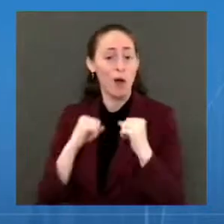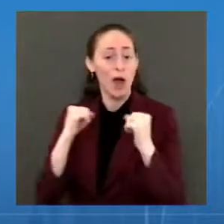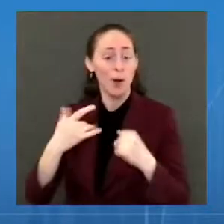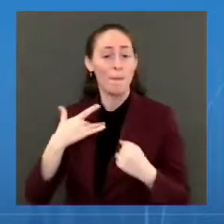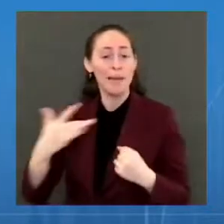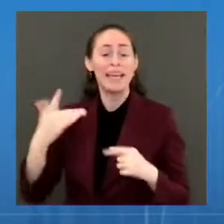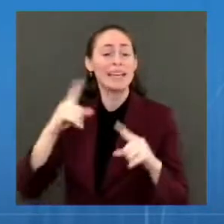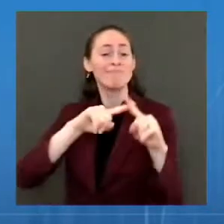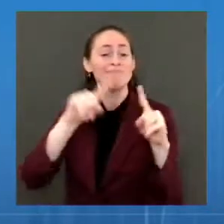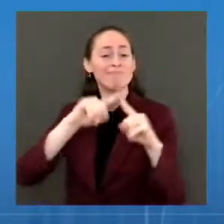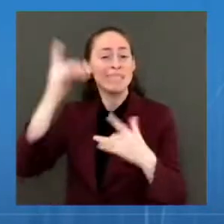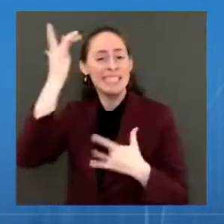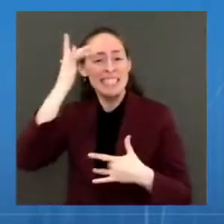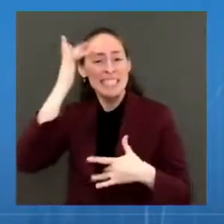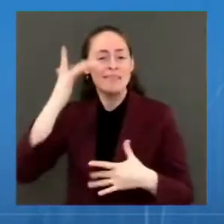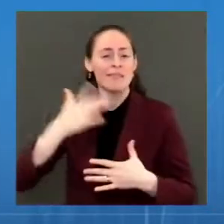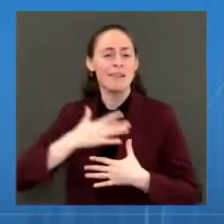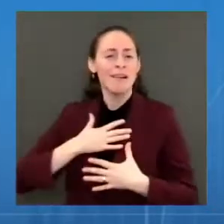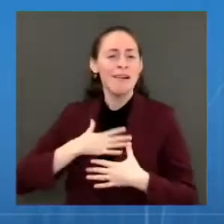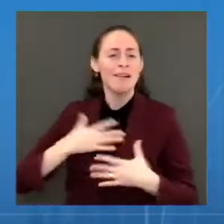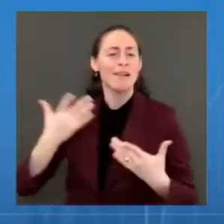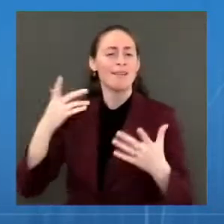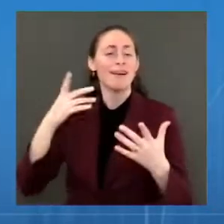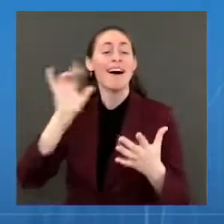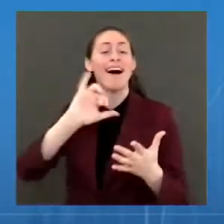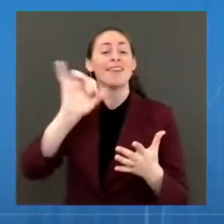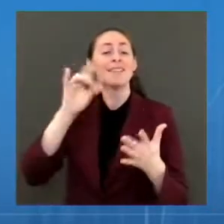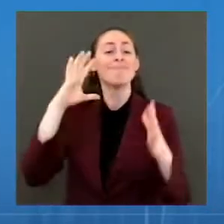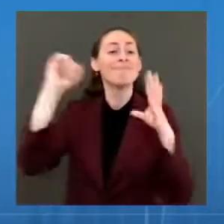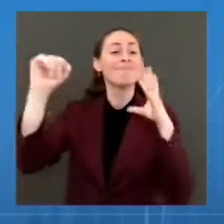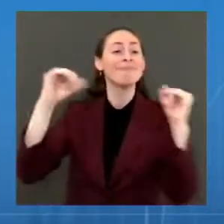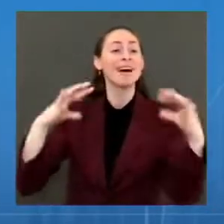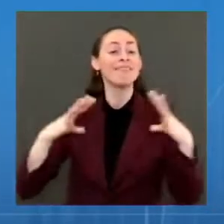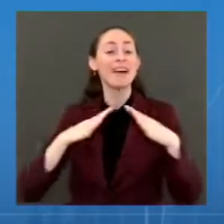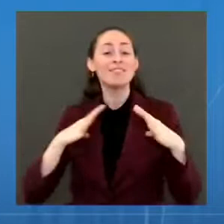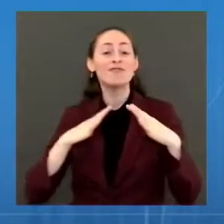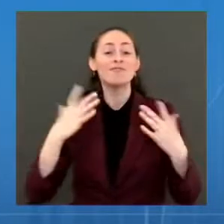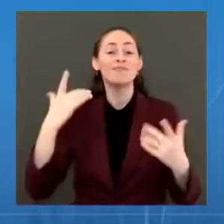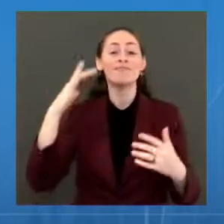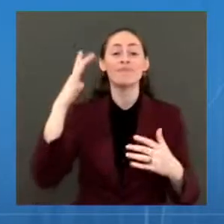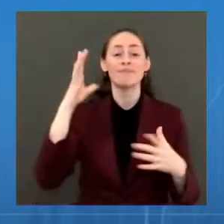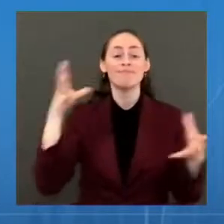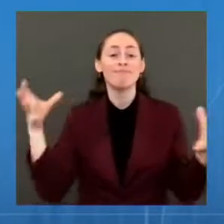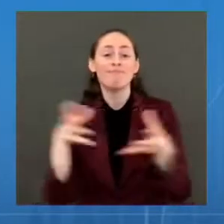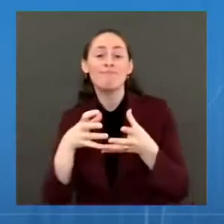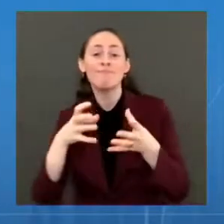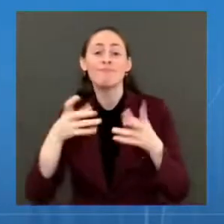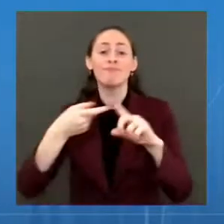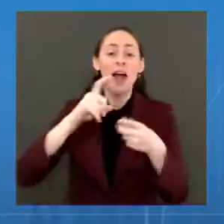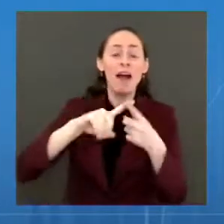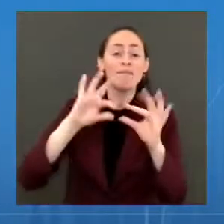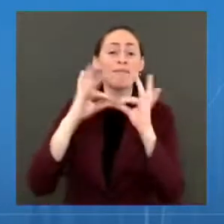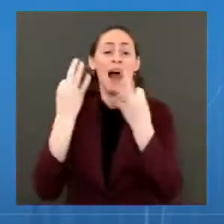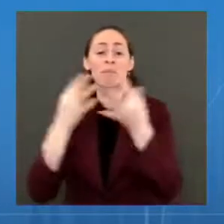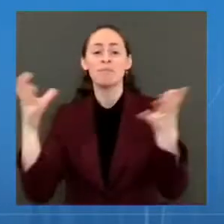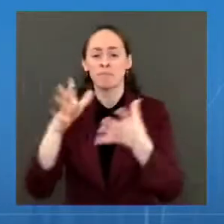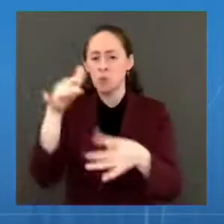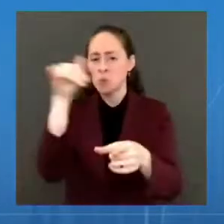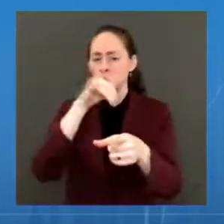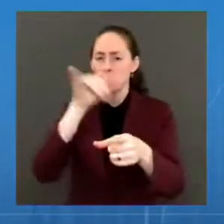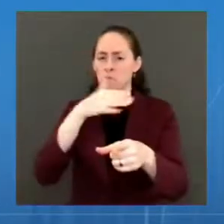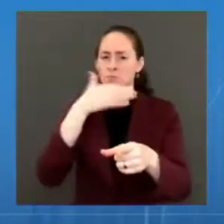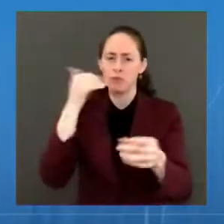for increased holiday season travel and gathering, boosting people's overall protection against COVID-19 disease and death